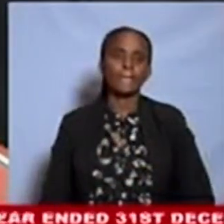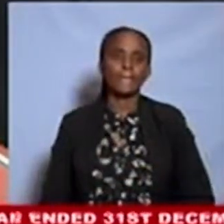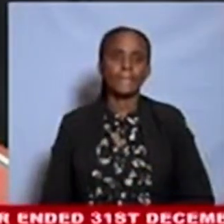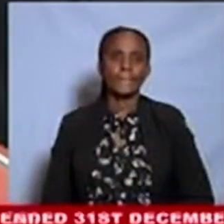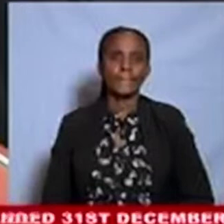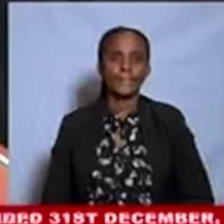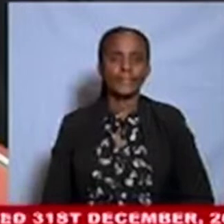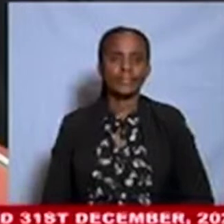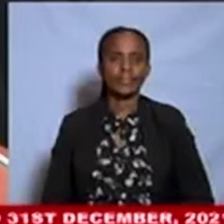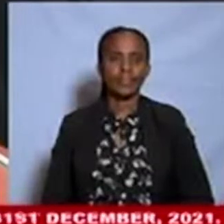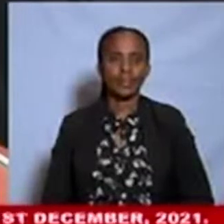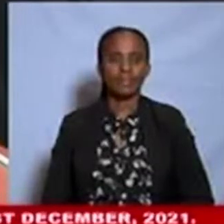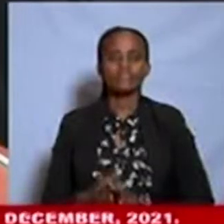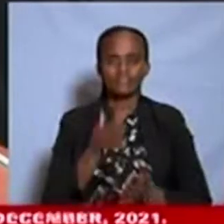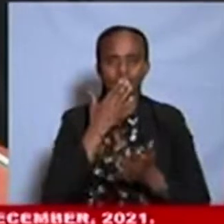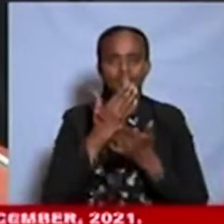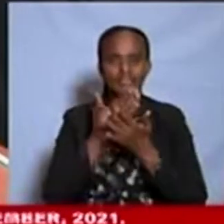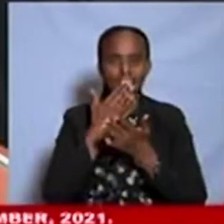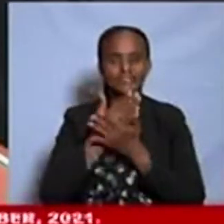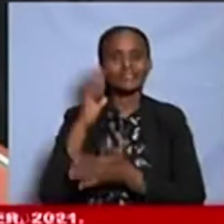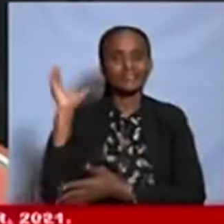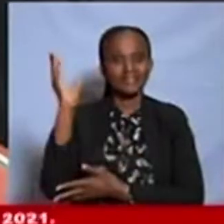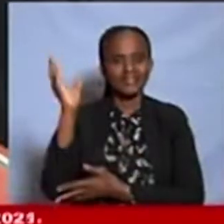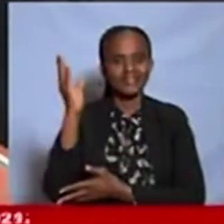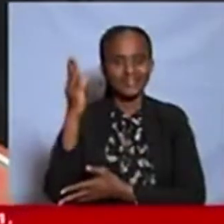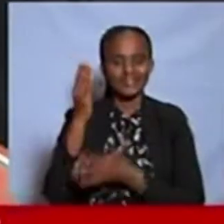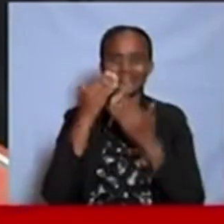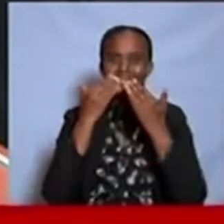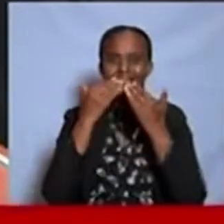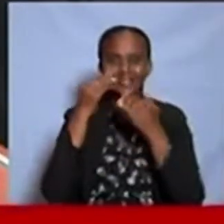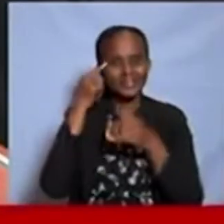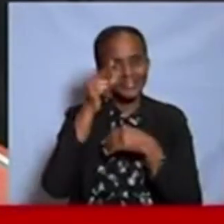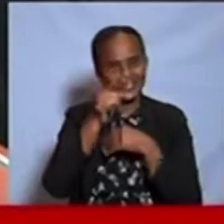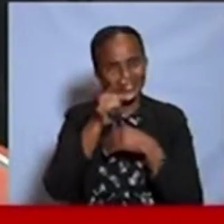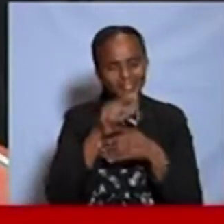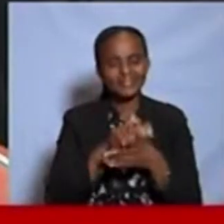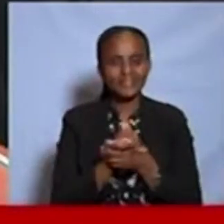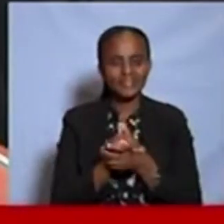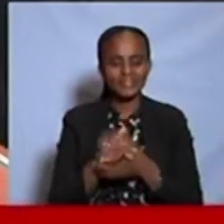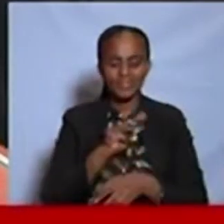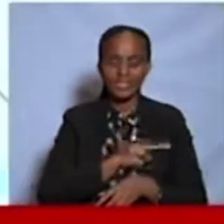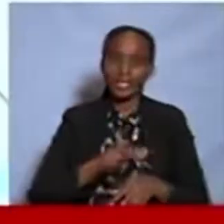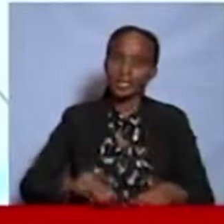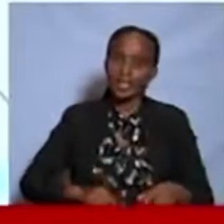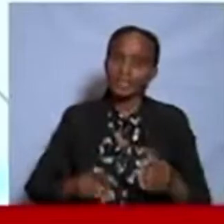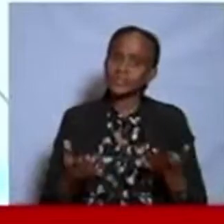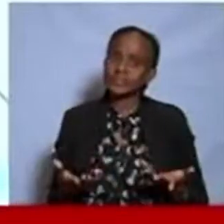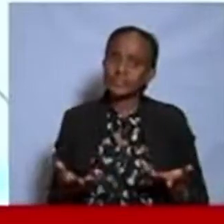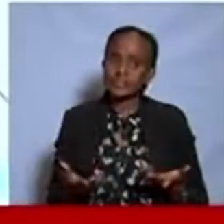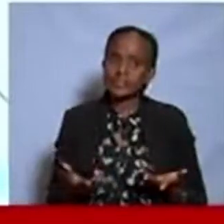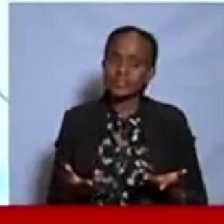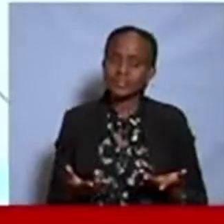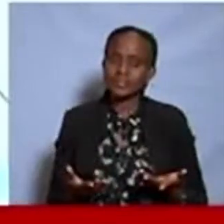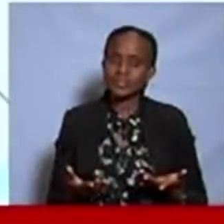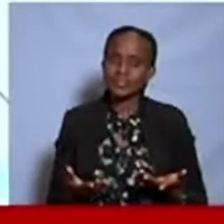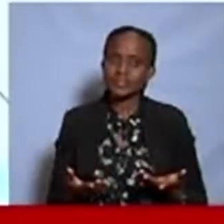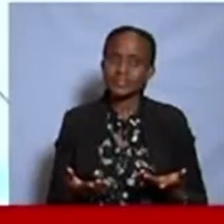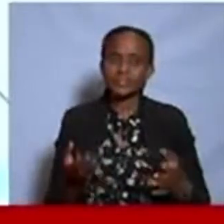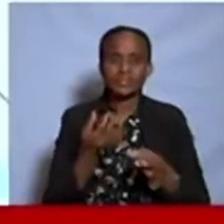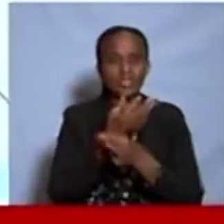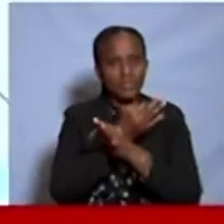That was quite very good speed. I commend you for that. Members, Parliament, you may